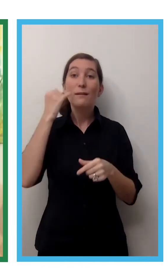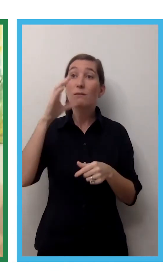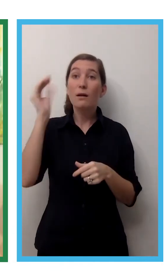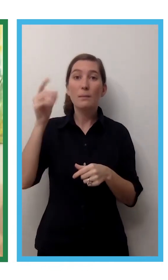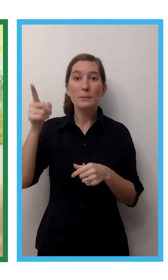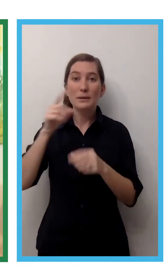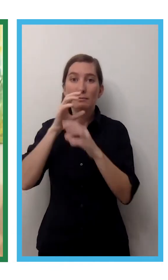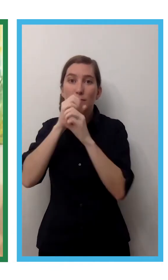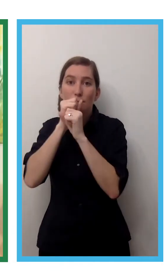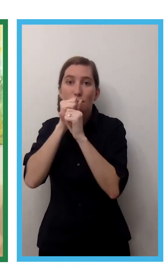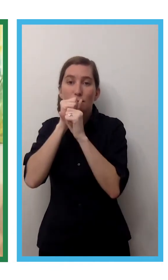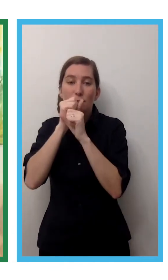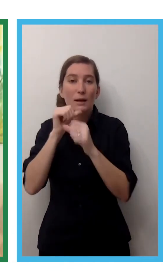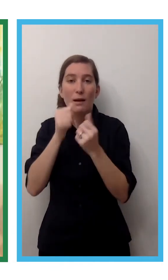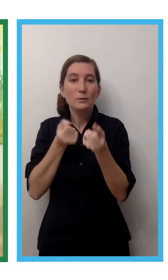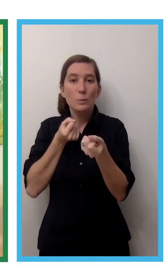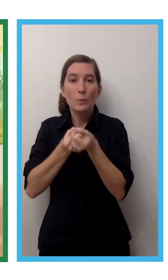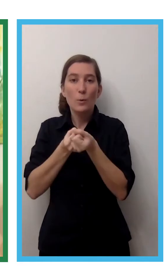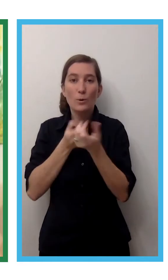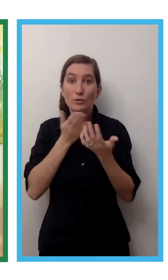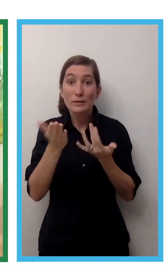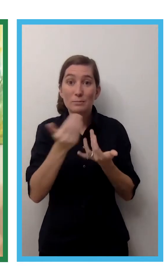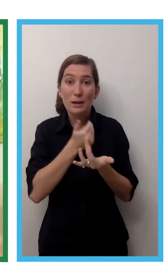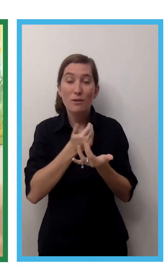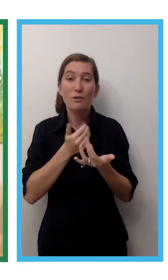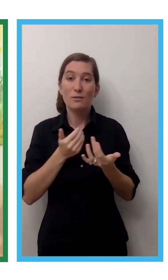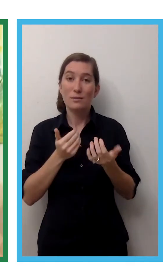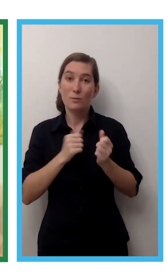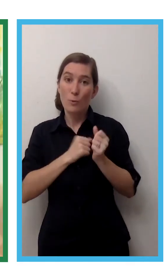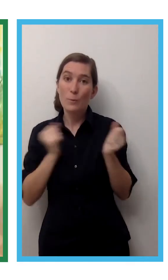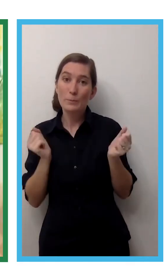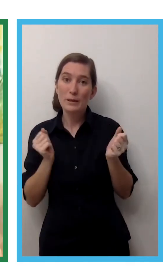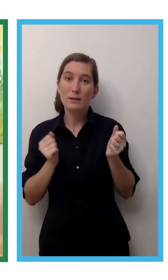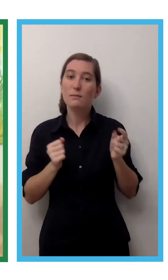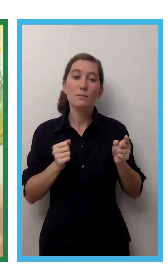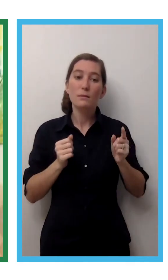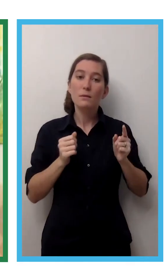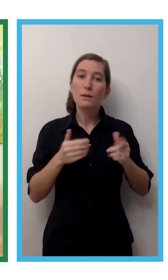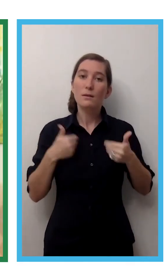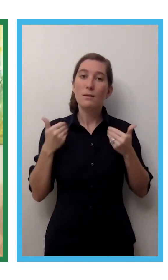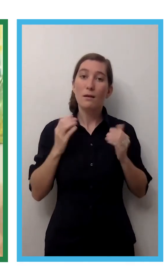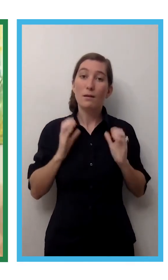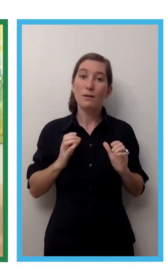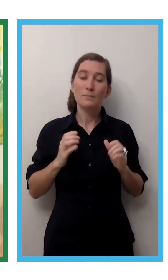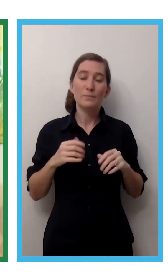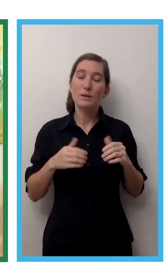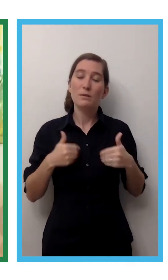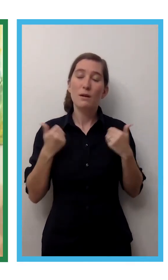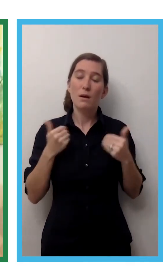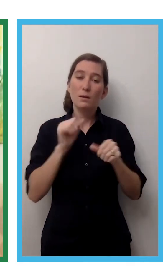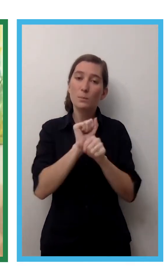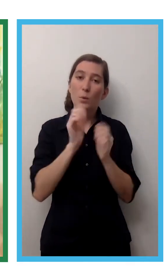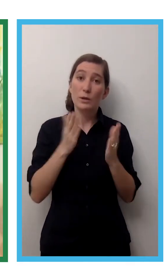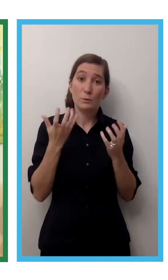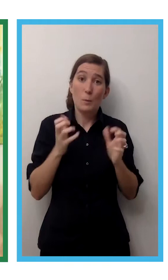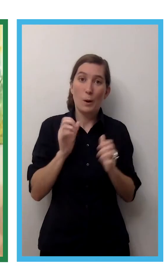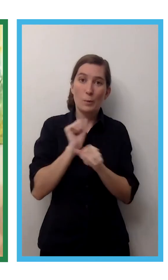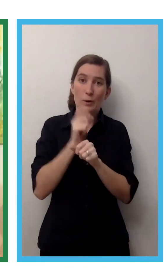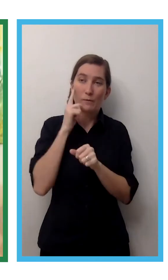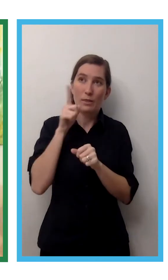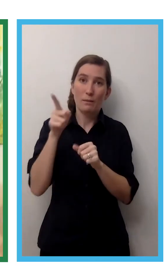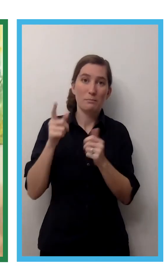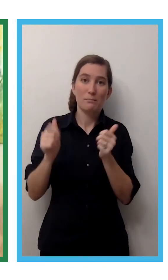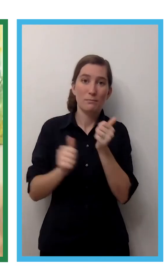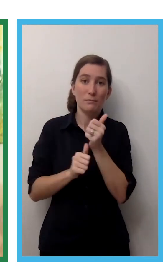where everybody's experiencing the talent situation and it's difficult to recruit and retain talent. And they have